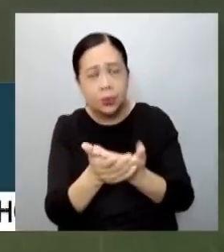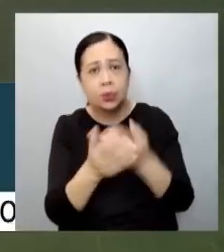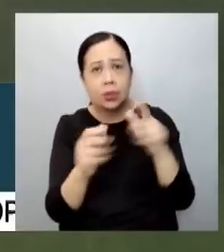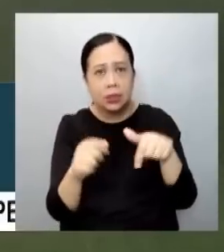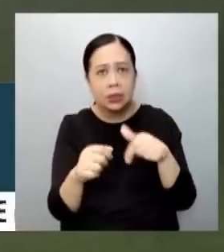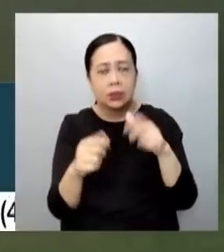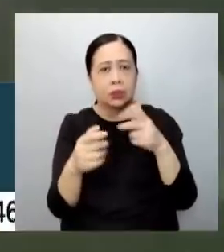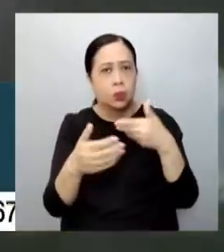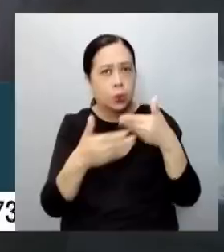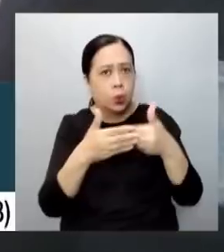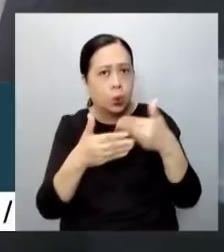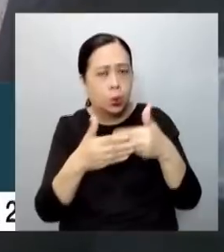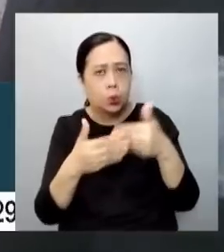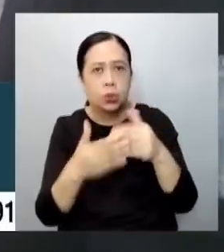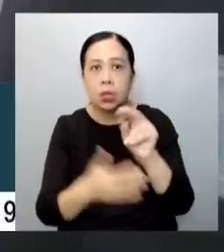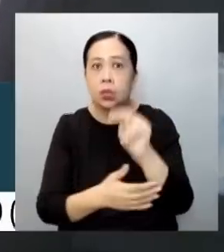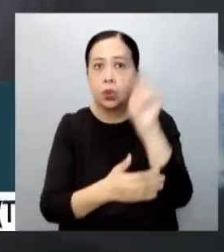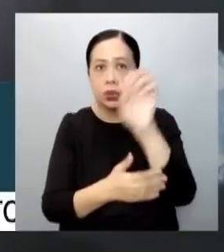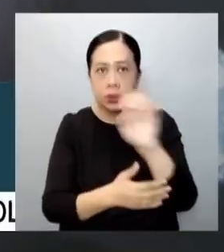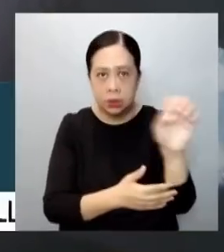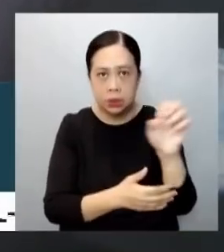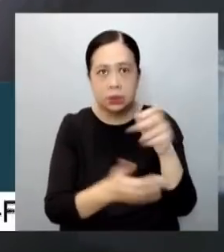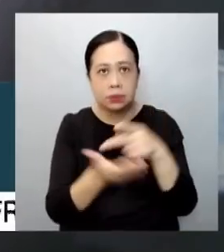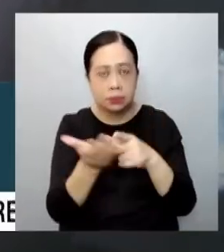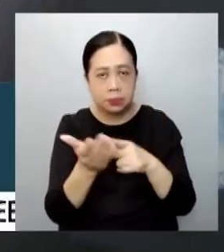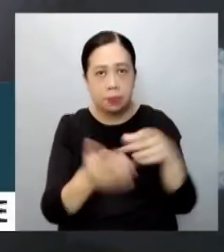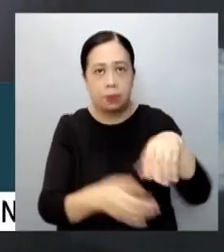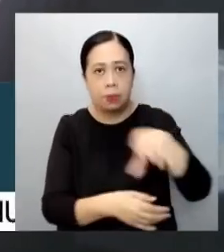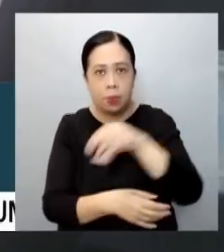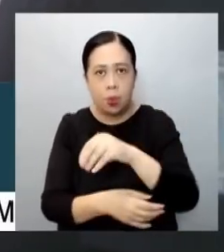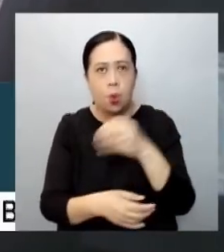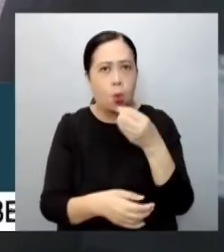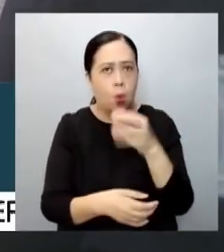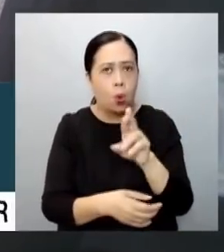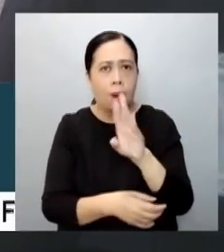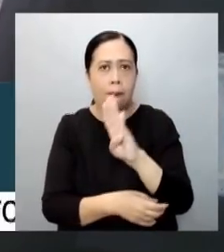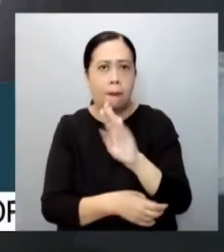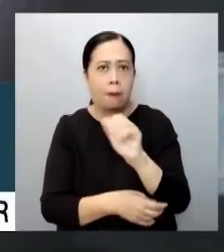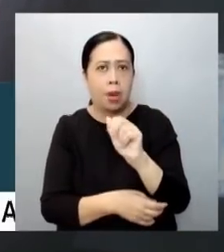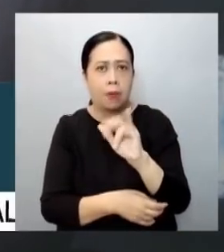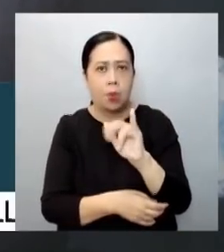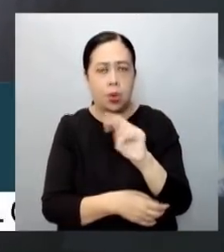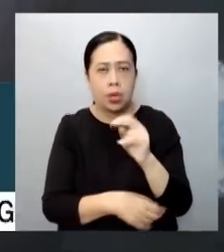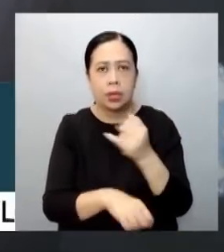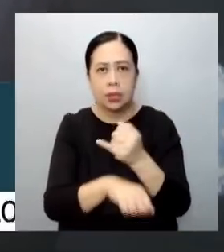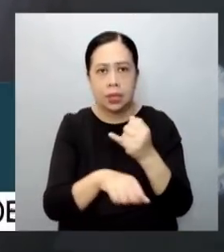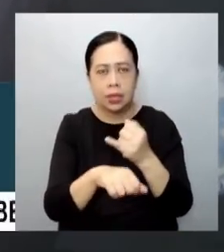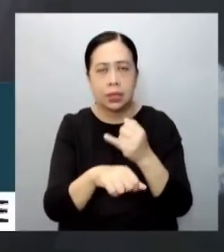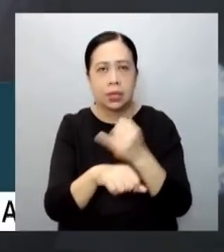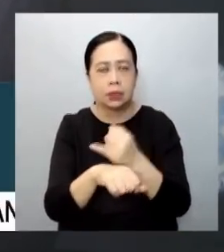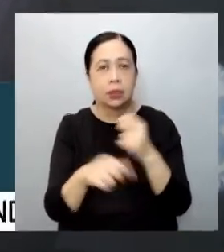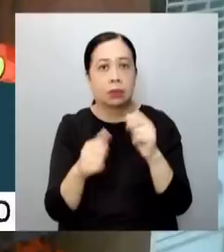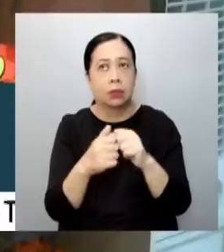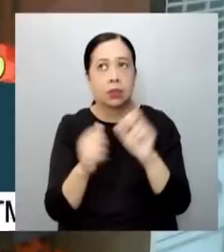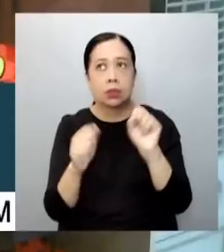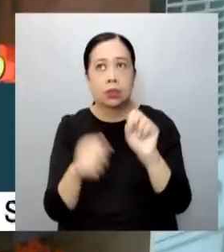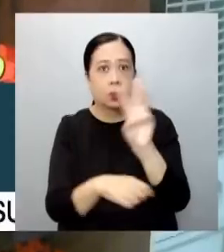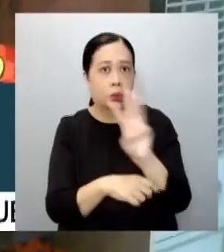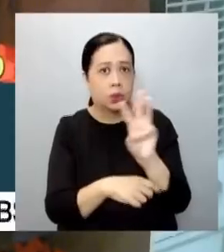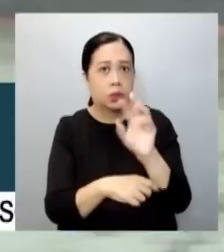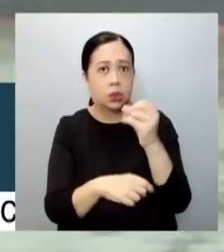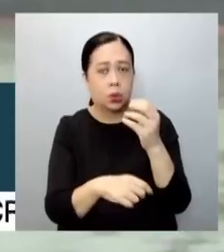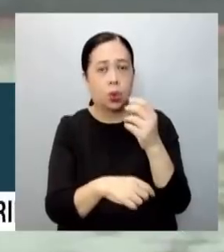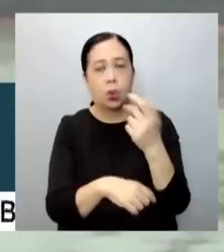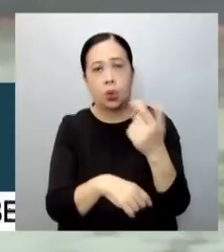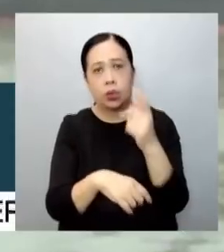close to the northeastern mainland Cagayan or Babuyan Islands between late this evening or Wednesday early morning. Back to you,